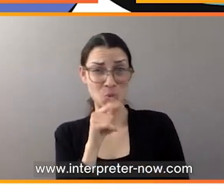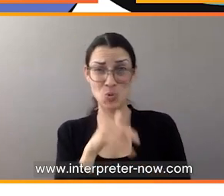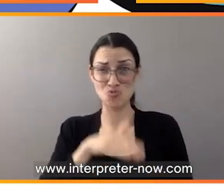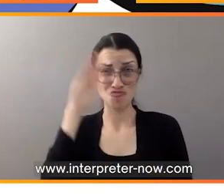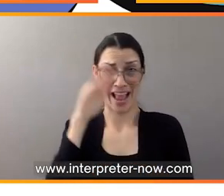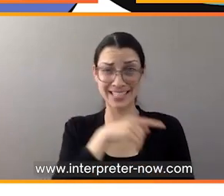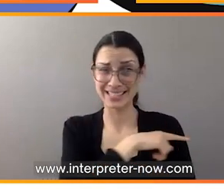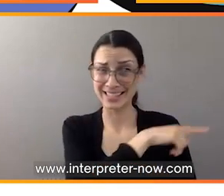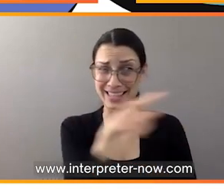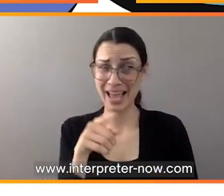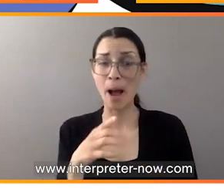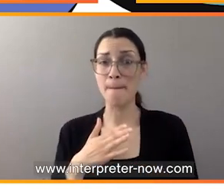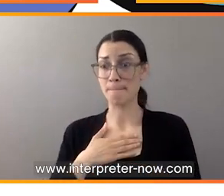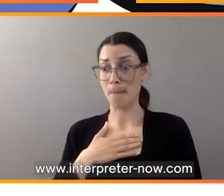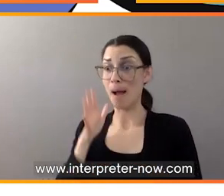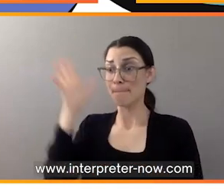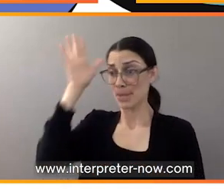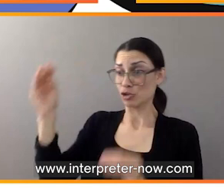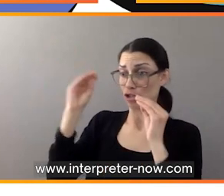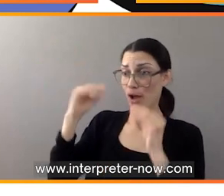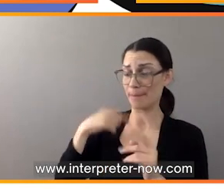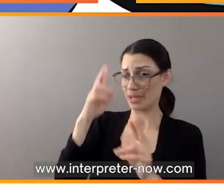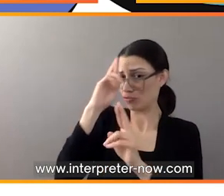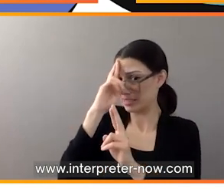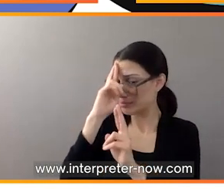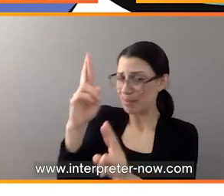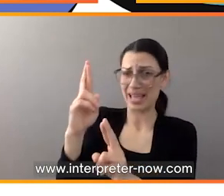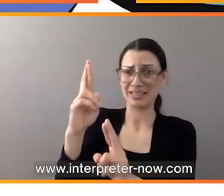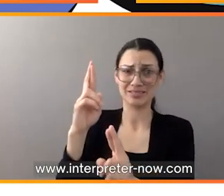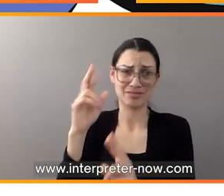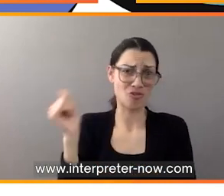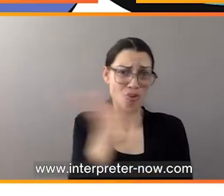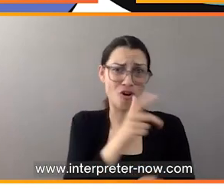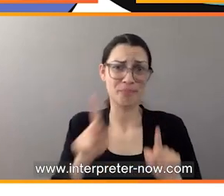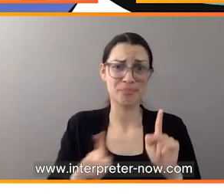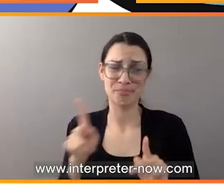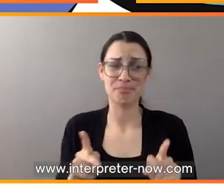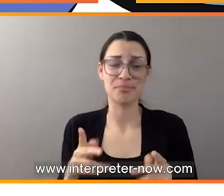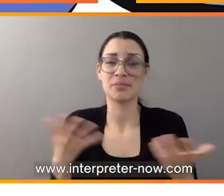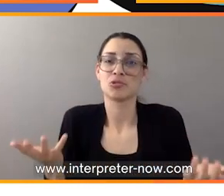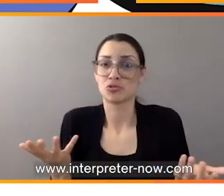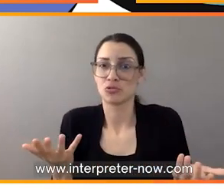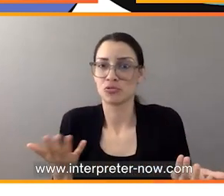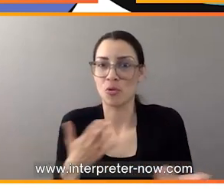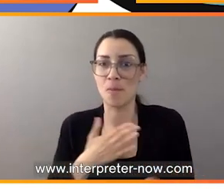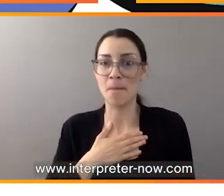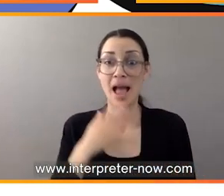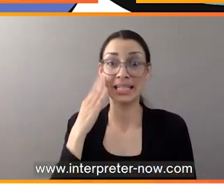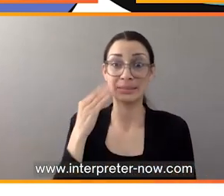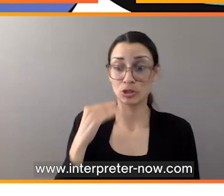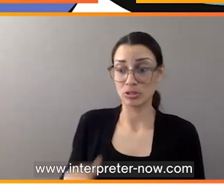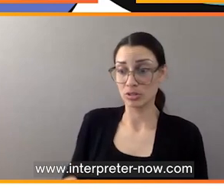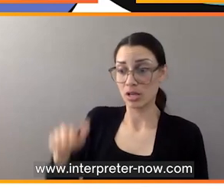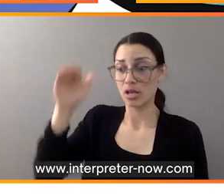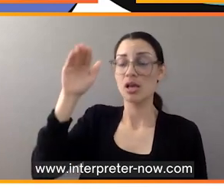my parents always said, be respectful to people. And so to experience that as a child, you know, can impact who you